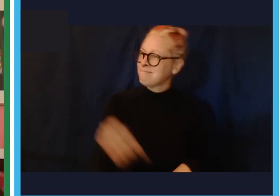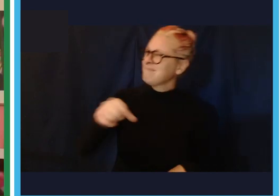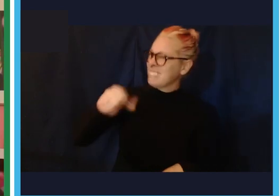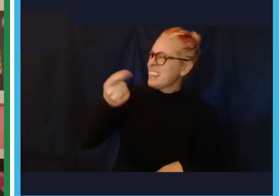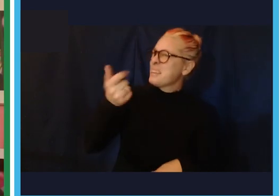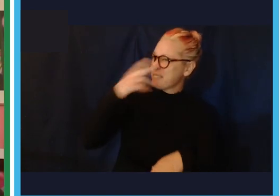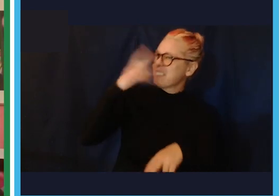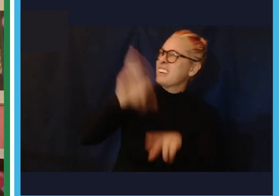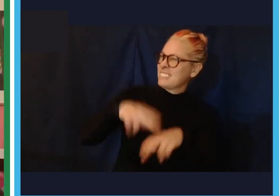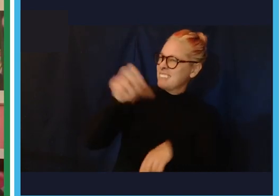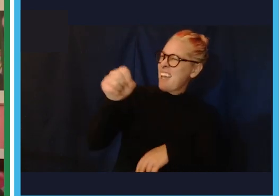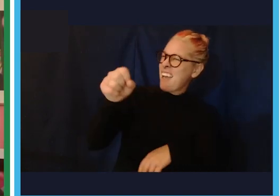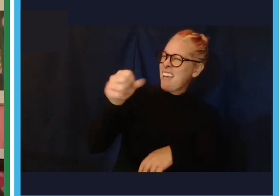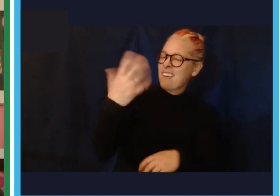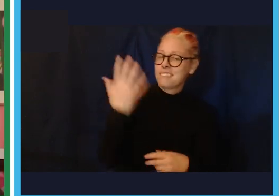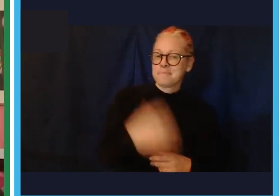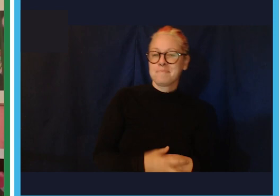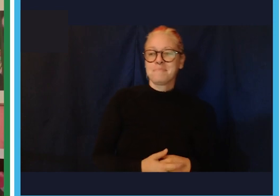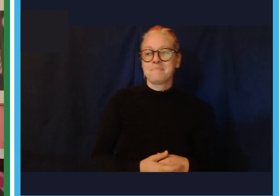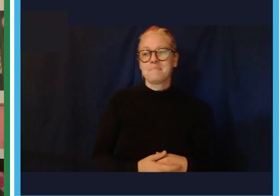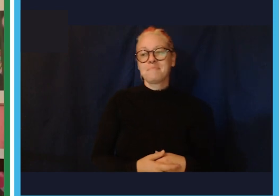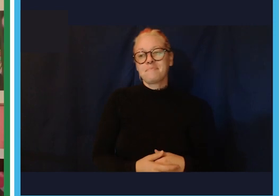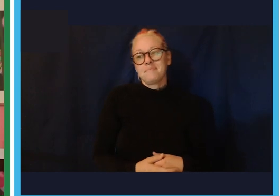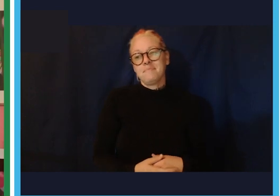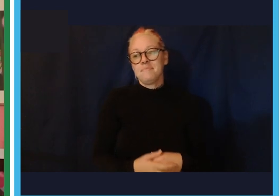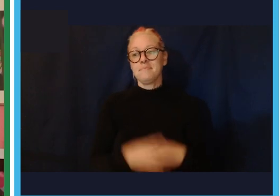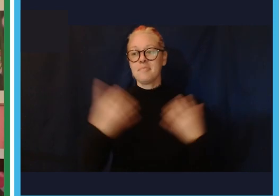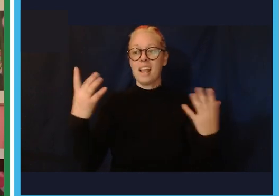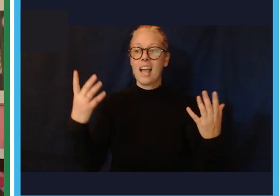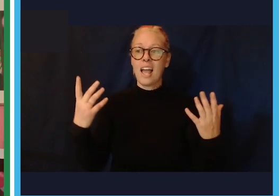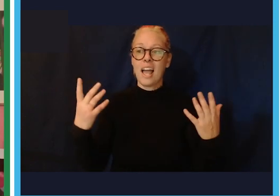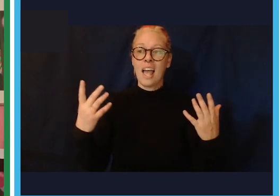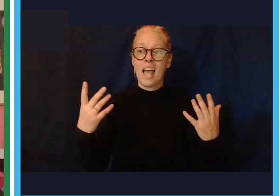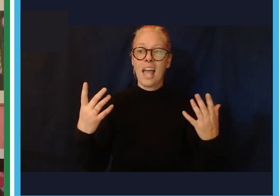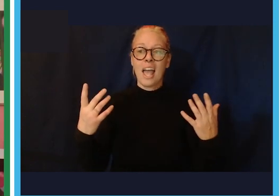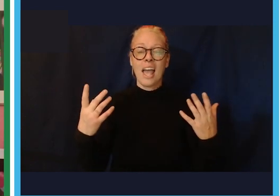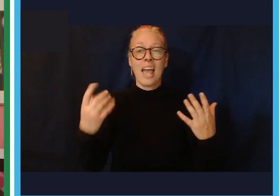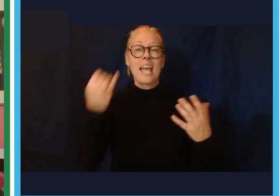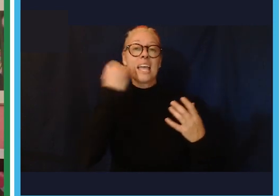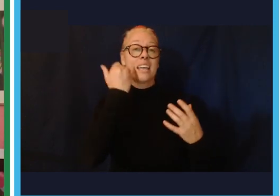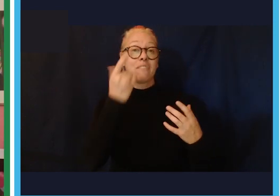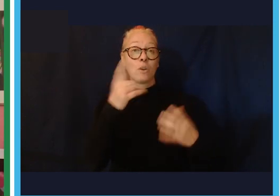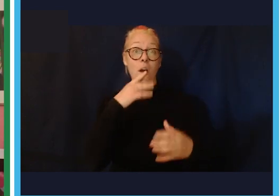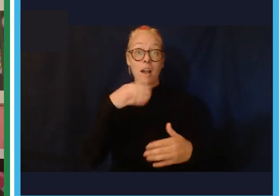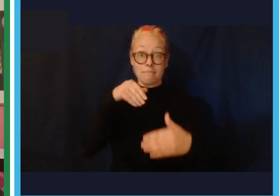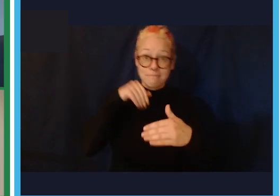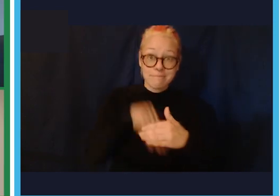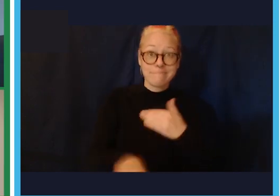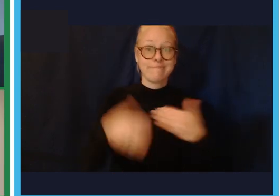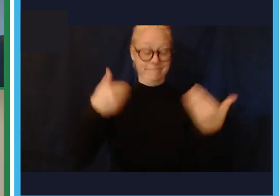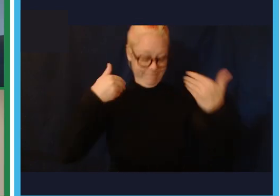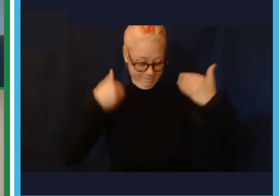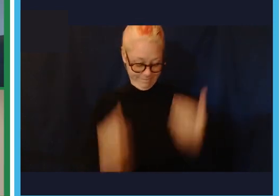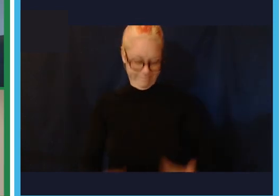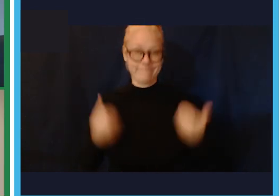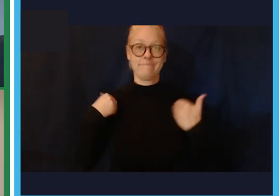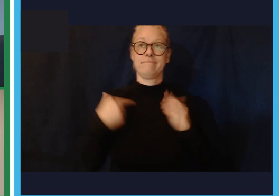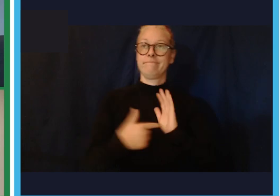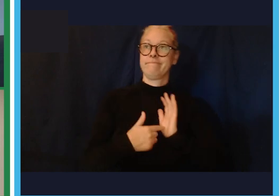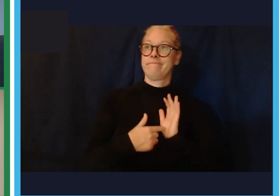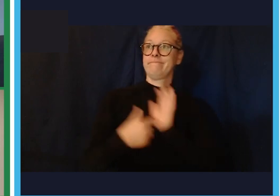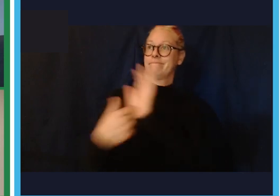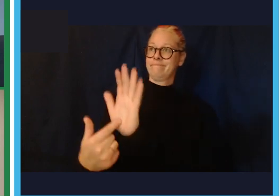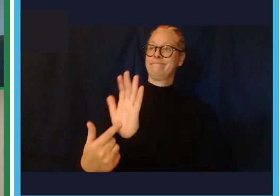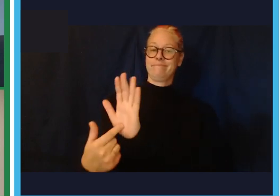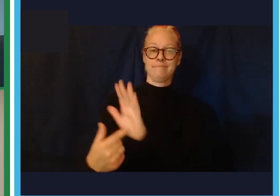you're showing up with your full self. There's not much you can, you know, be fearful of. It's already what's there.